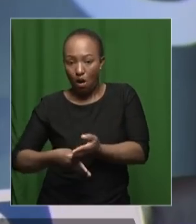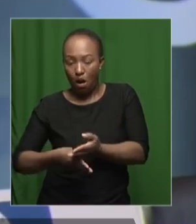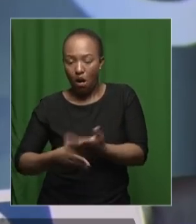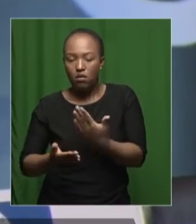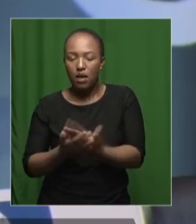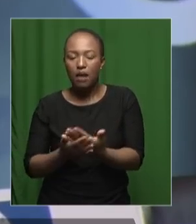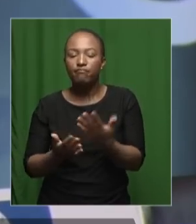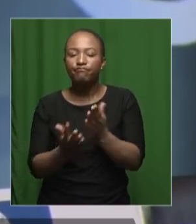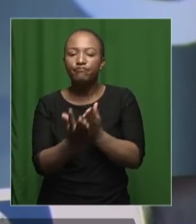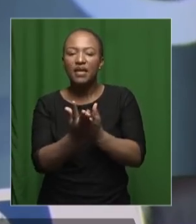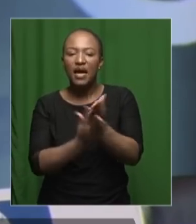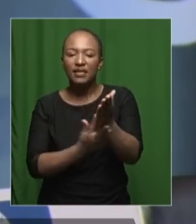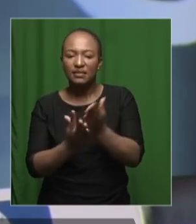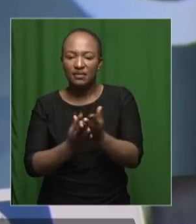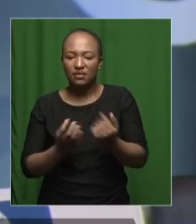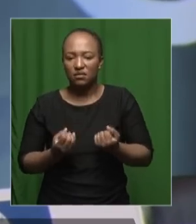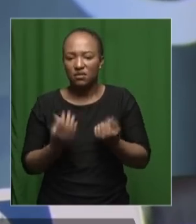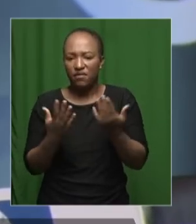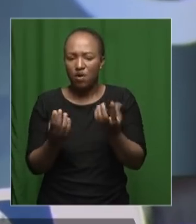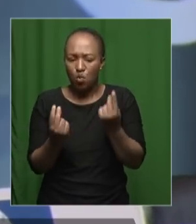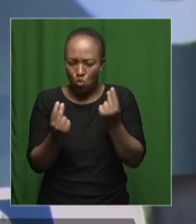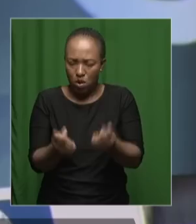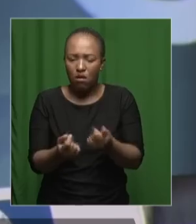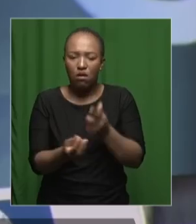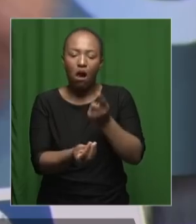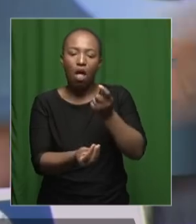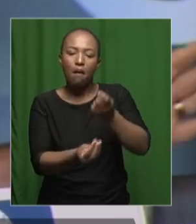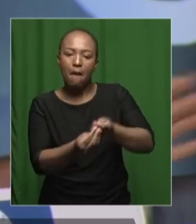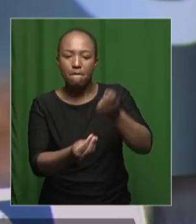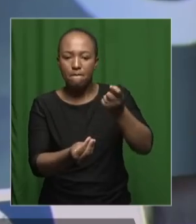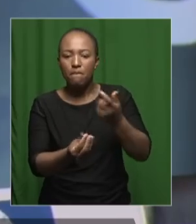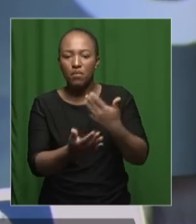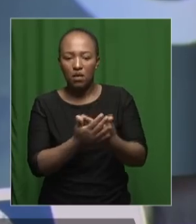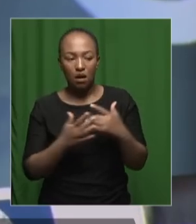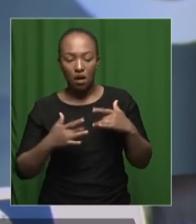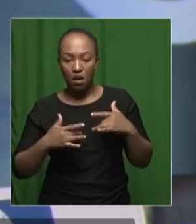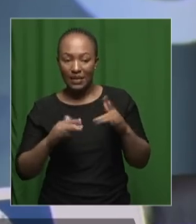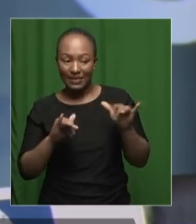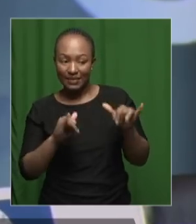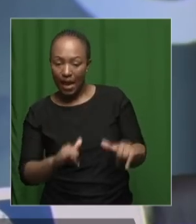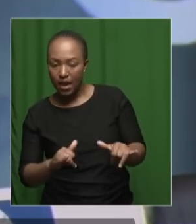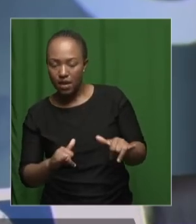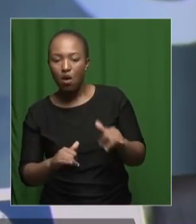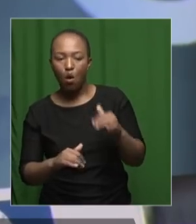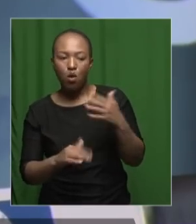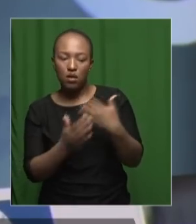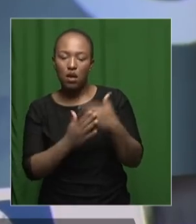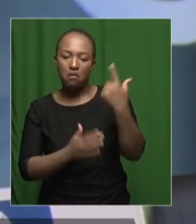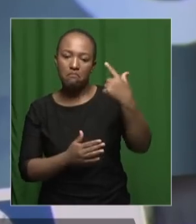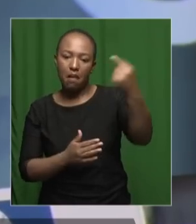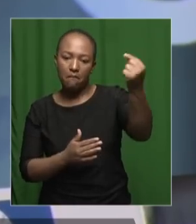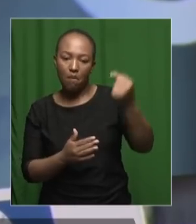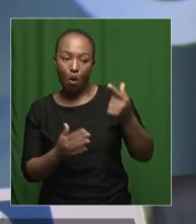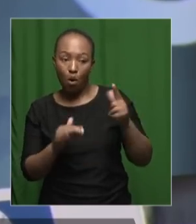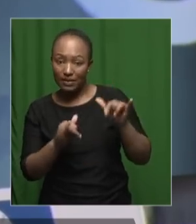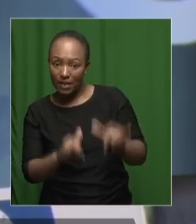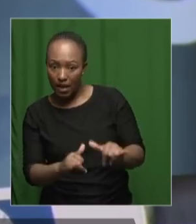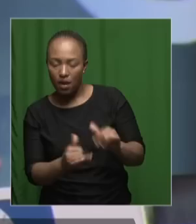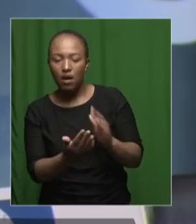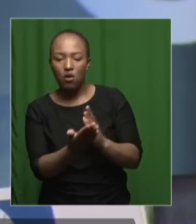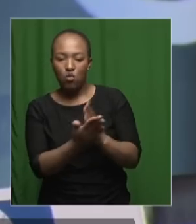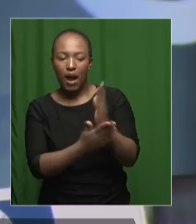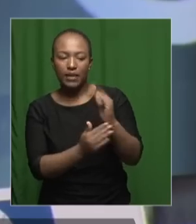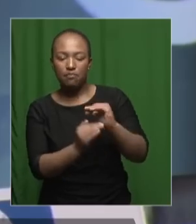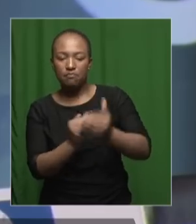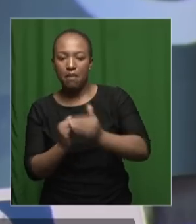access services, that is quickly adjudicated, that they can either then leave or they can stay here and have their rights protected. And